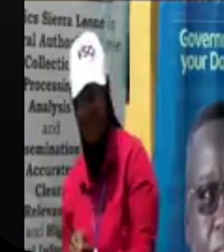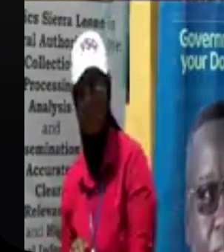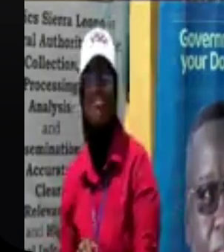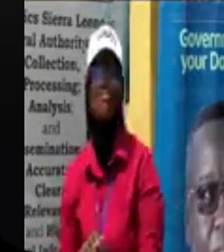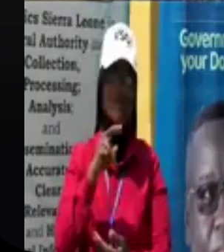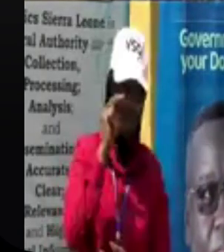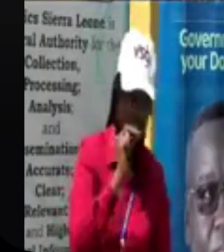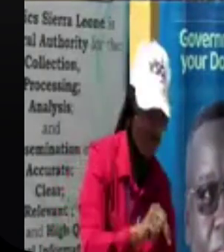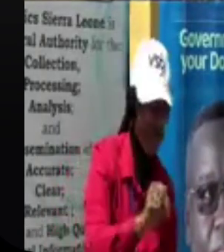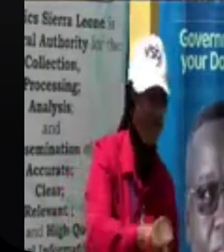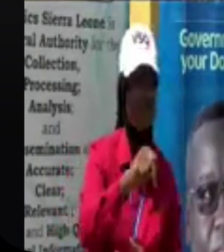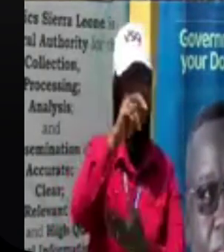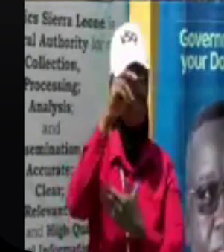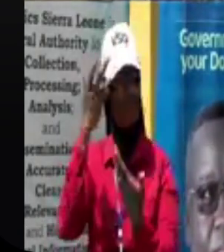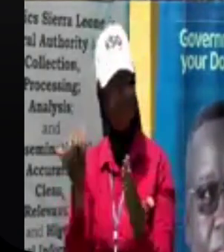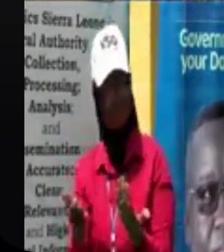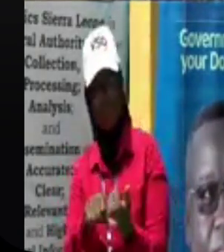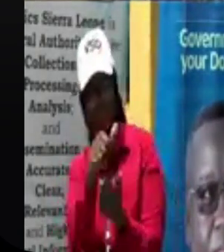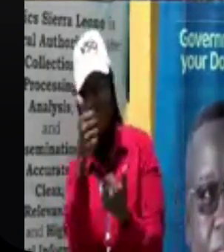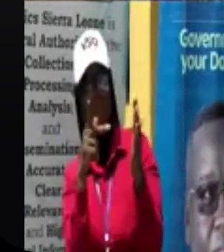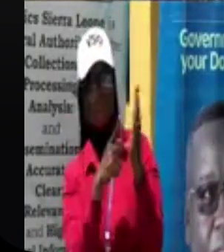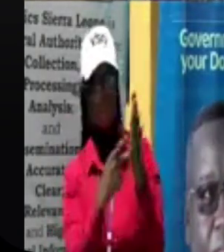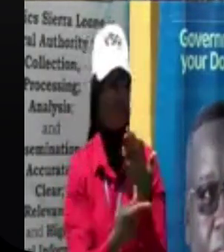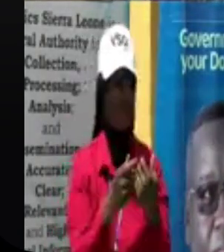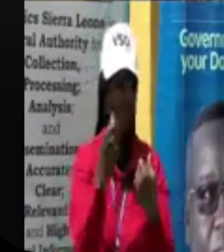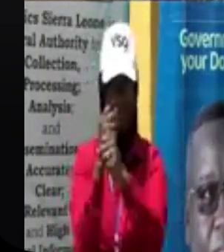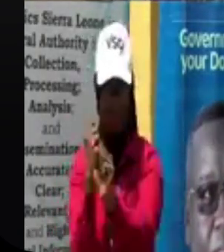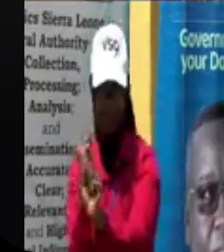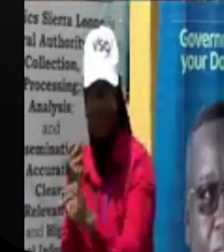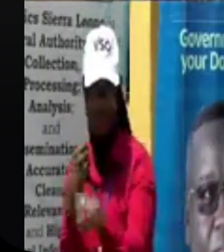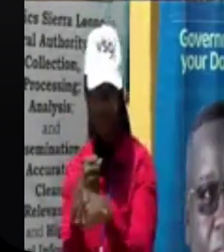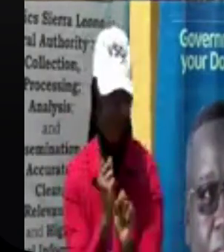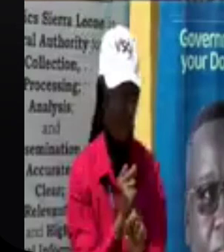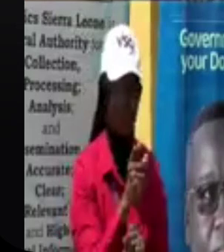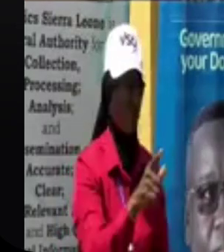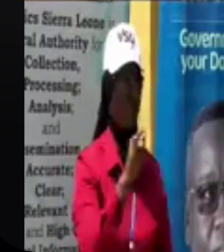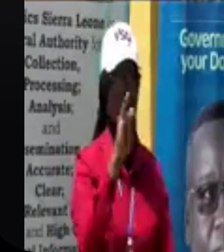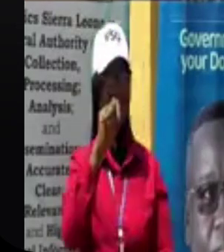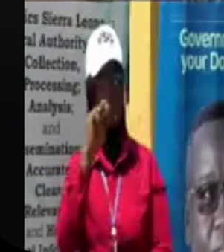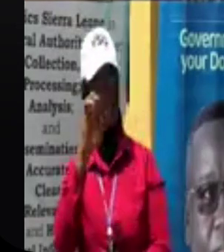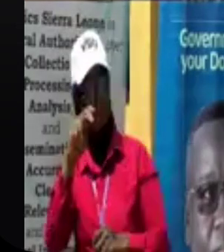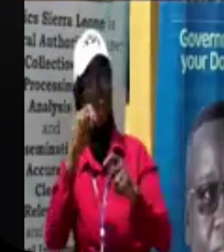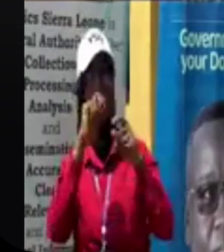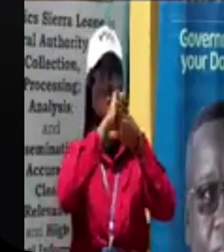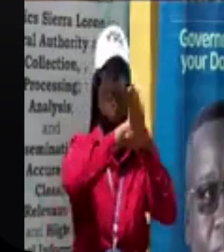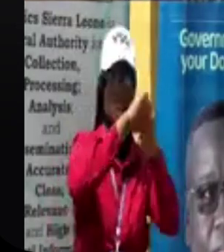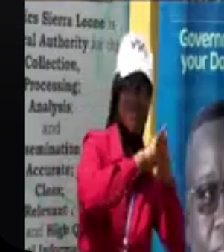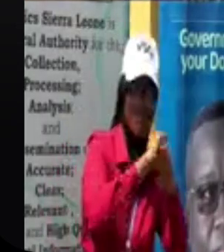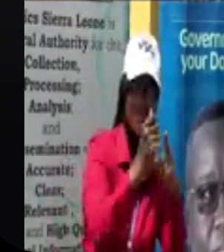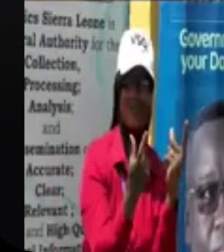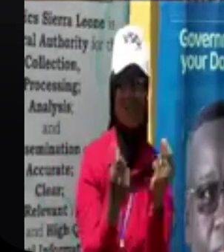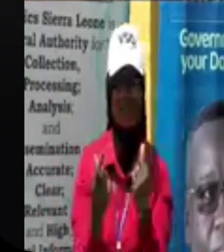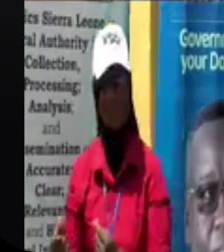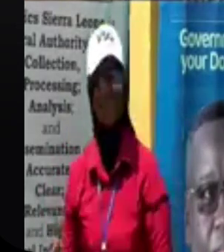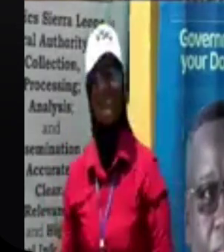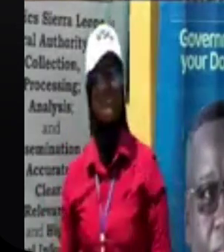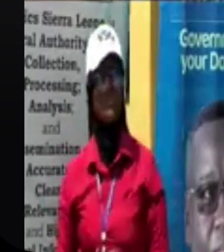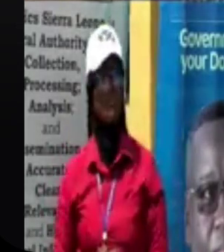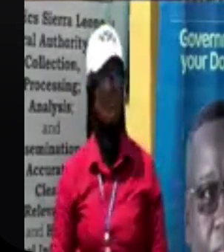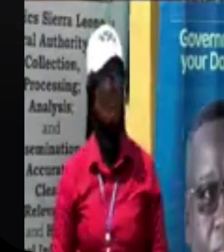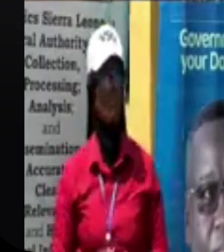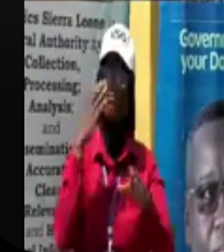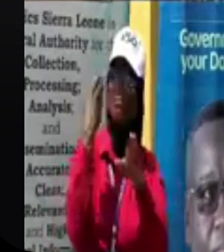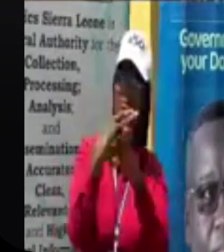We need for get other products there. We IIT and the train with farmers and for do.